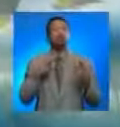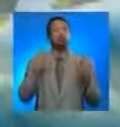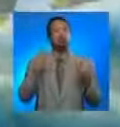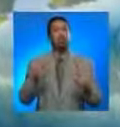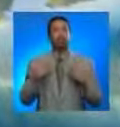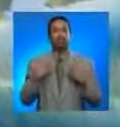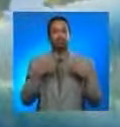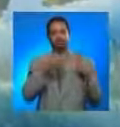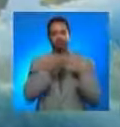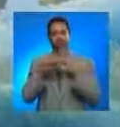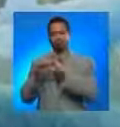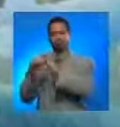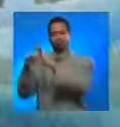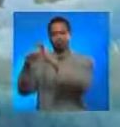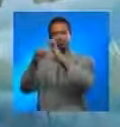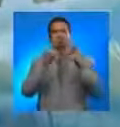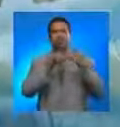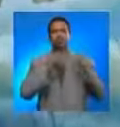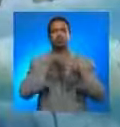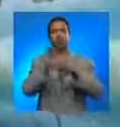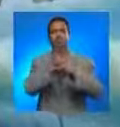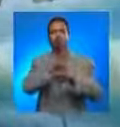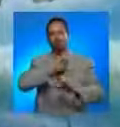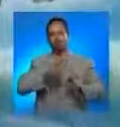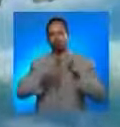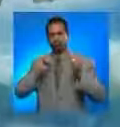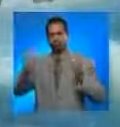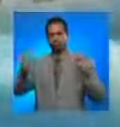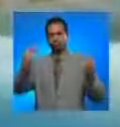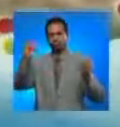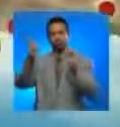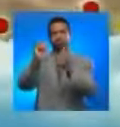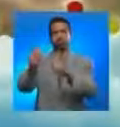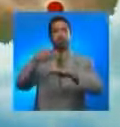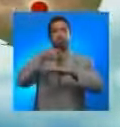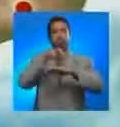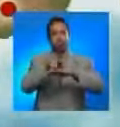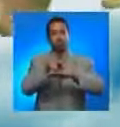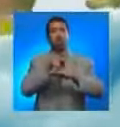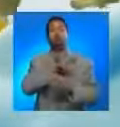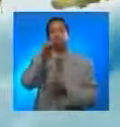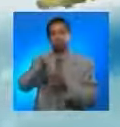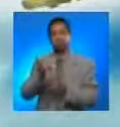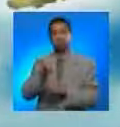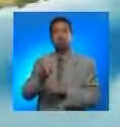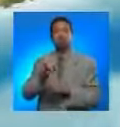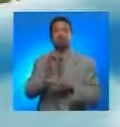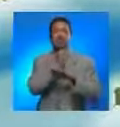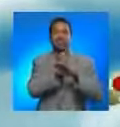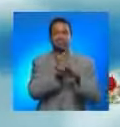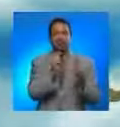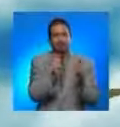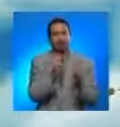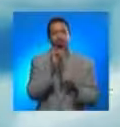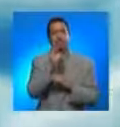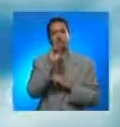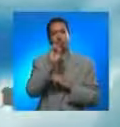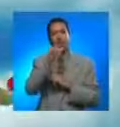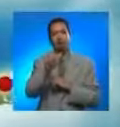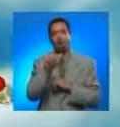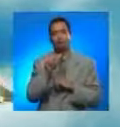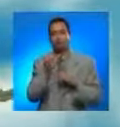from a series of seismic stations distributed throughout Puerto Rico, including the Mona, Desecheo, Caja de Muertos, Vieques, and